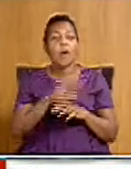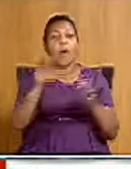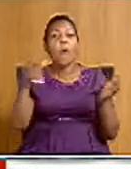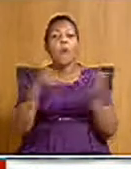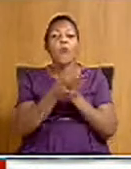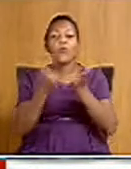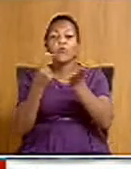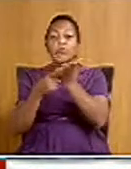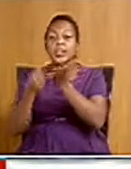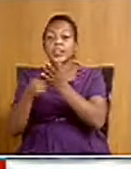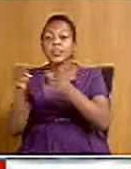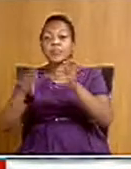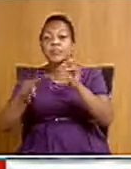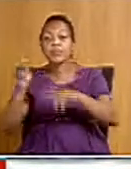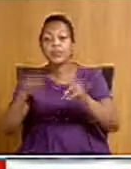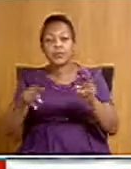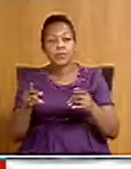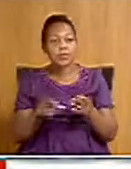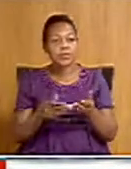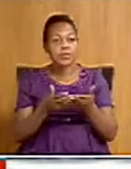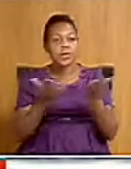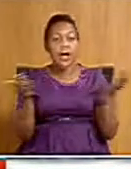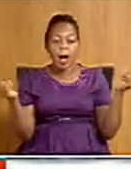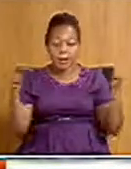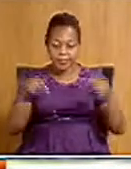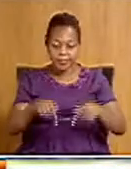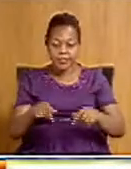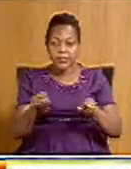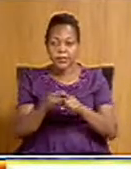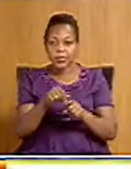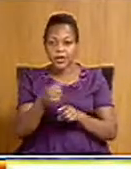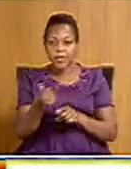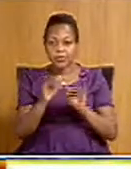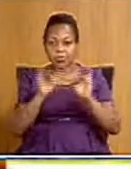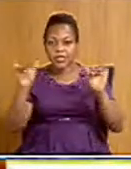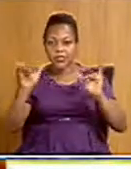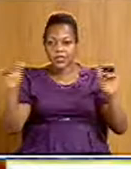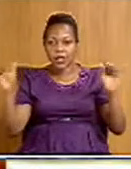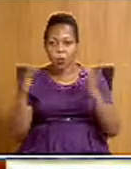wananchi mwena, abaze wana n'abataze,